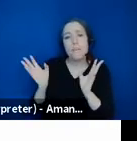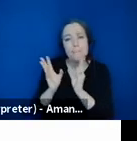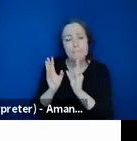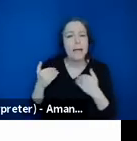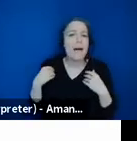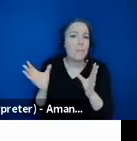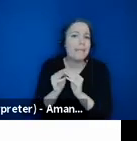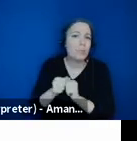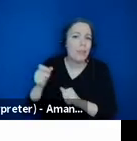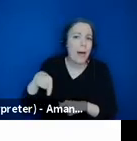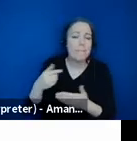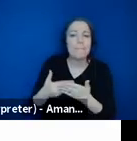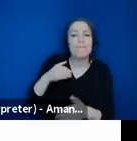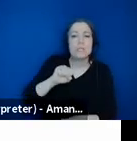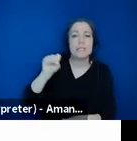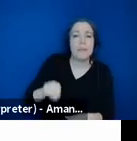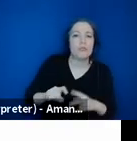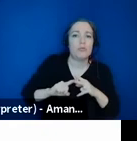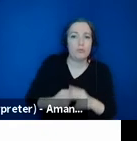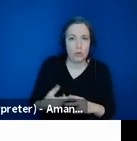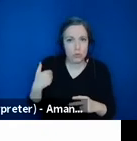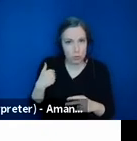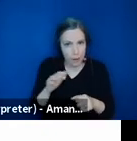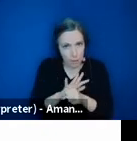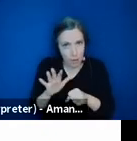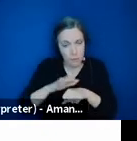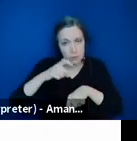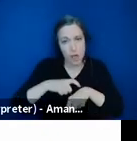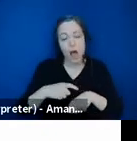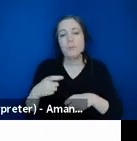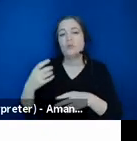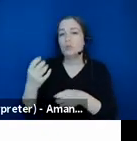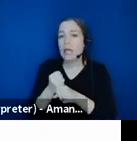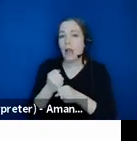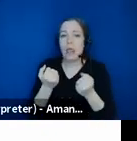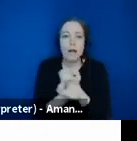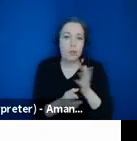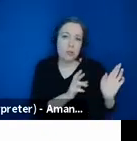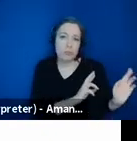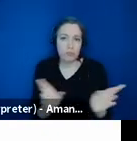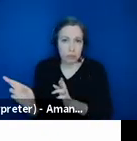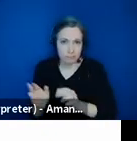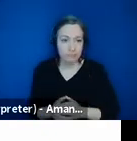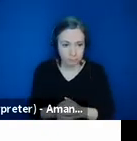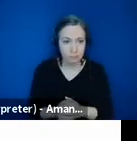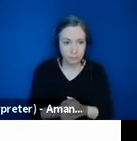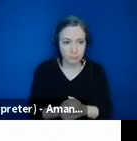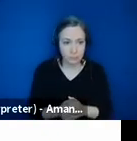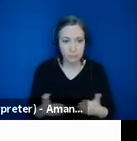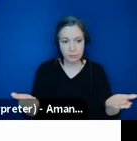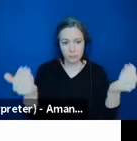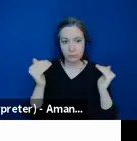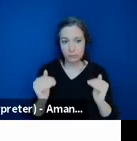semester starts just so you have enough time to get the accommodations that you need. FCC also offers a comprehensive